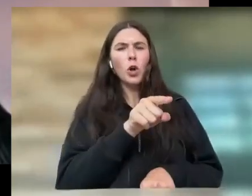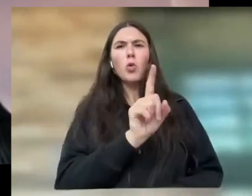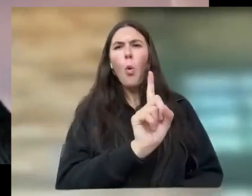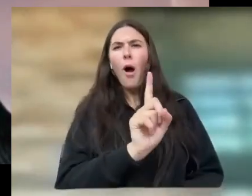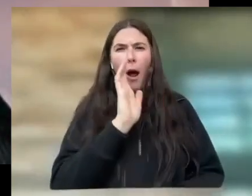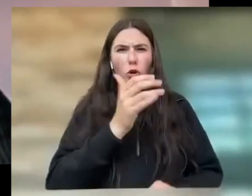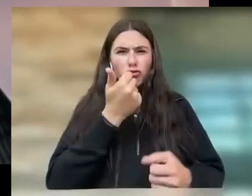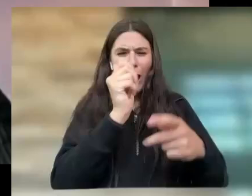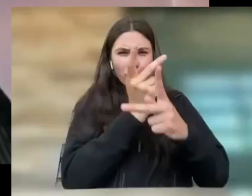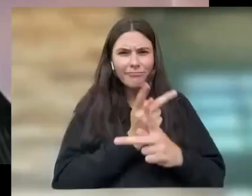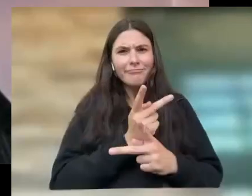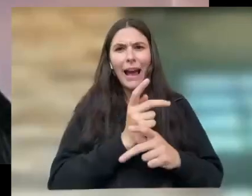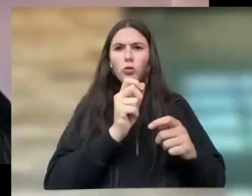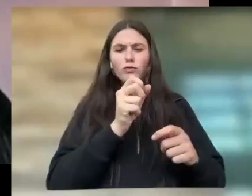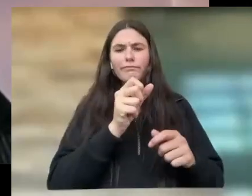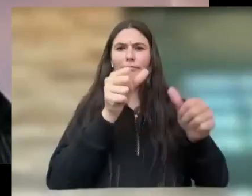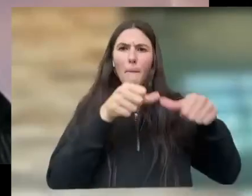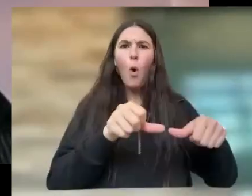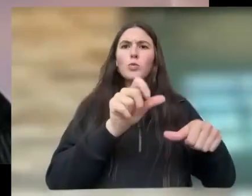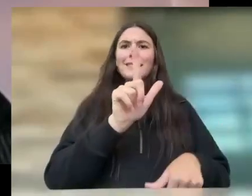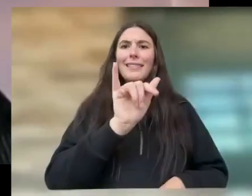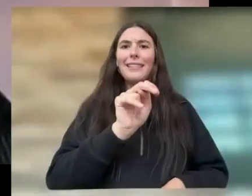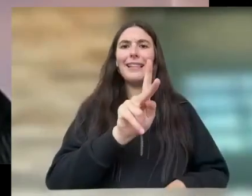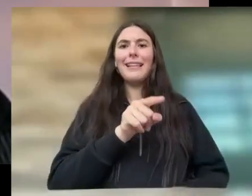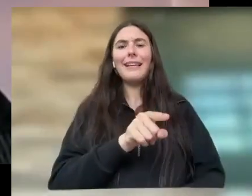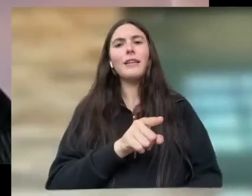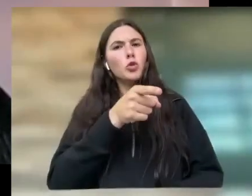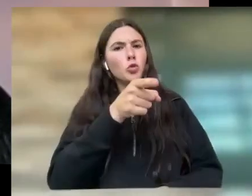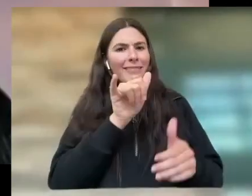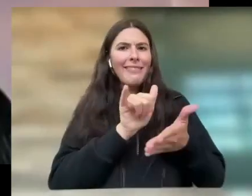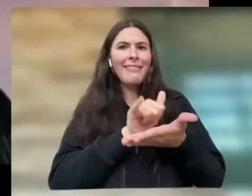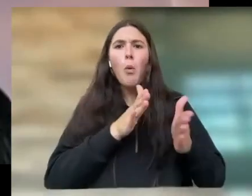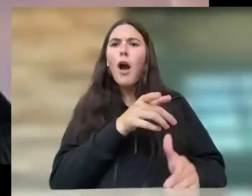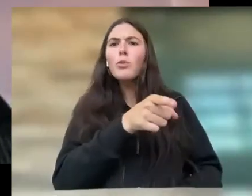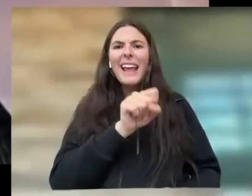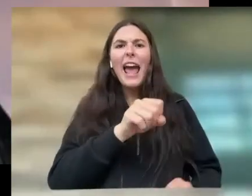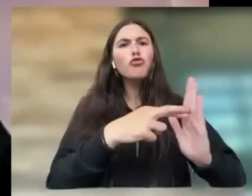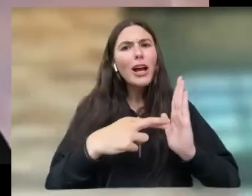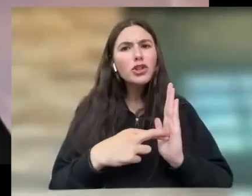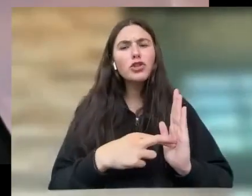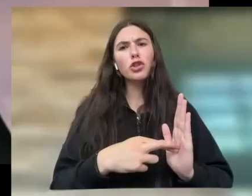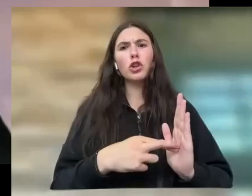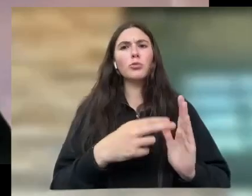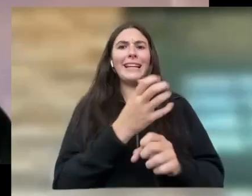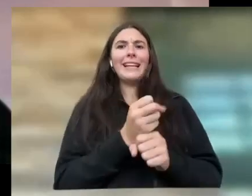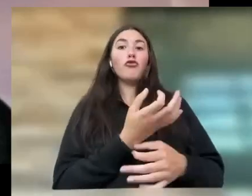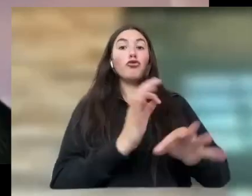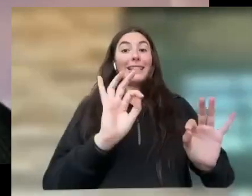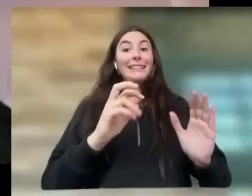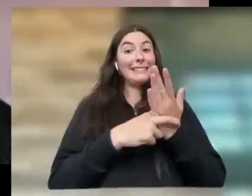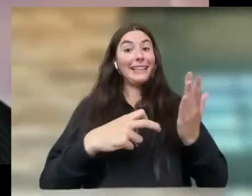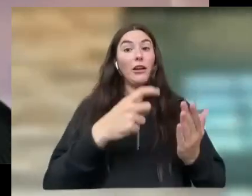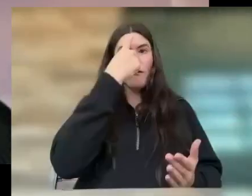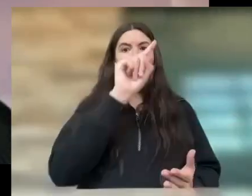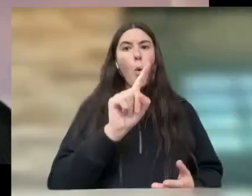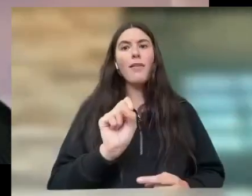I will post the exact link. Here it is, and you can register. Get your free ticket right now for the